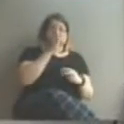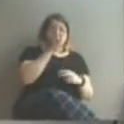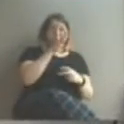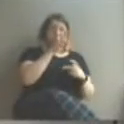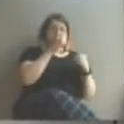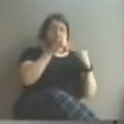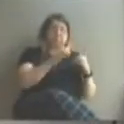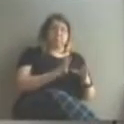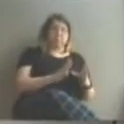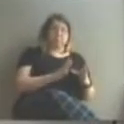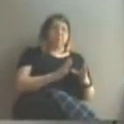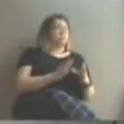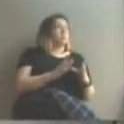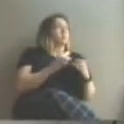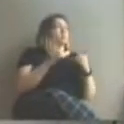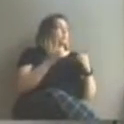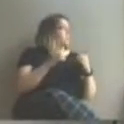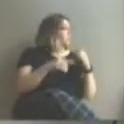about seven.